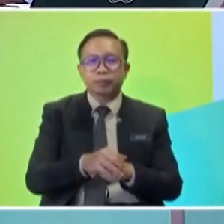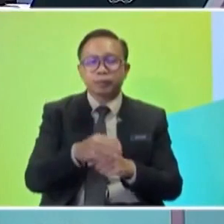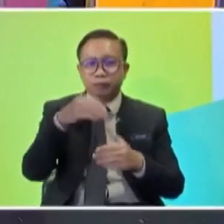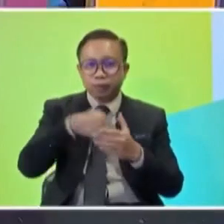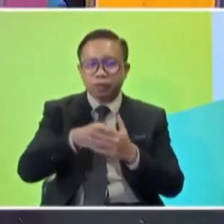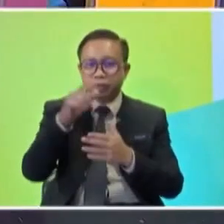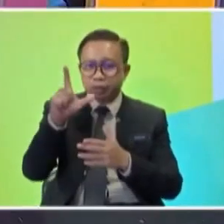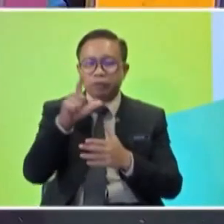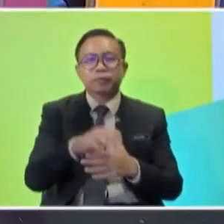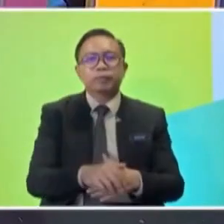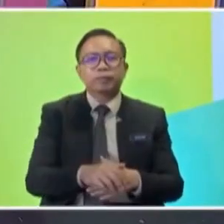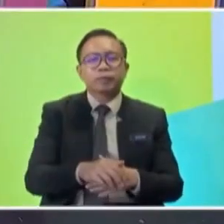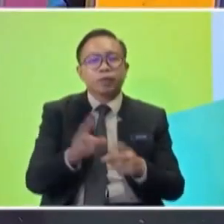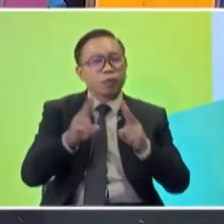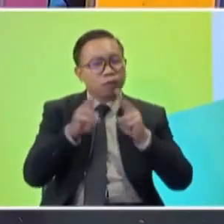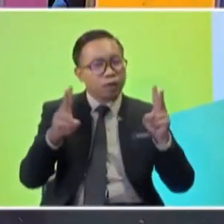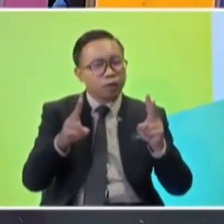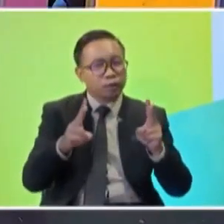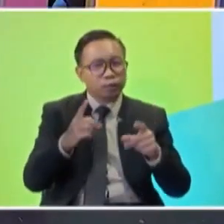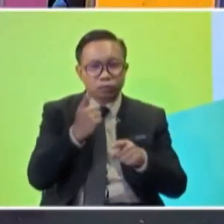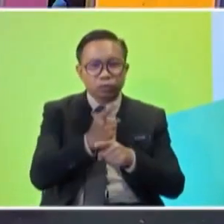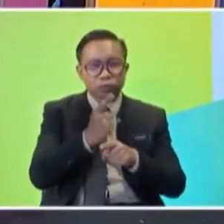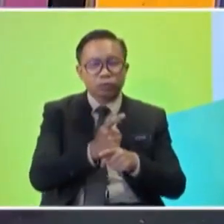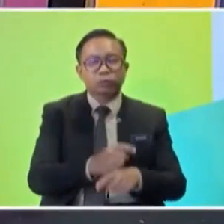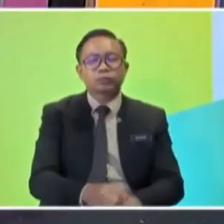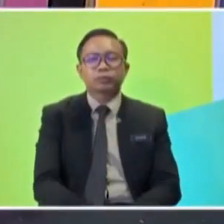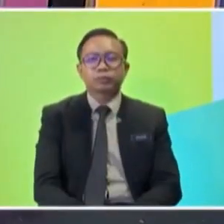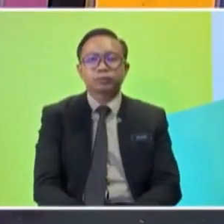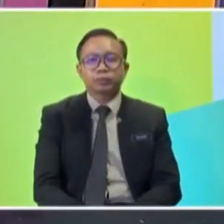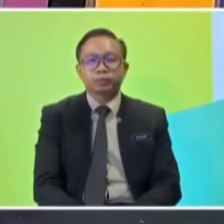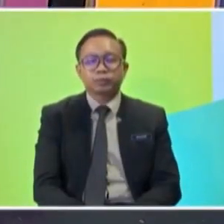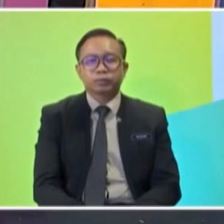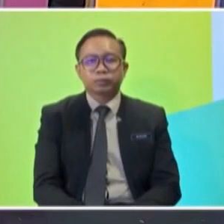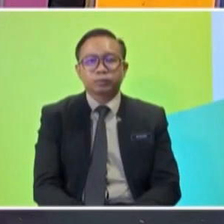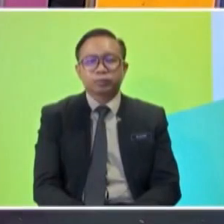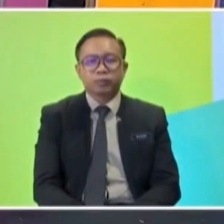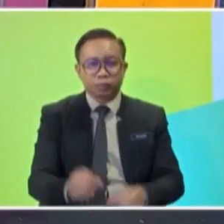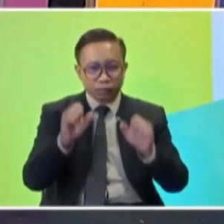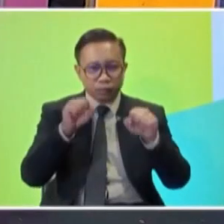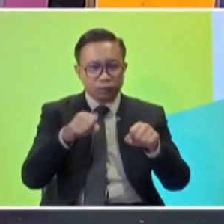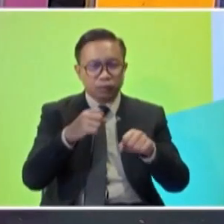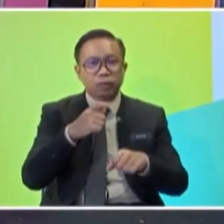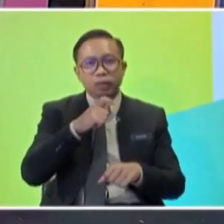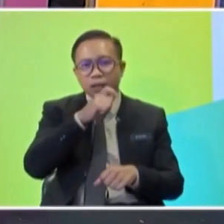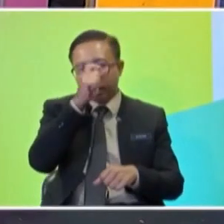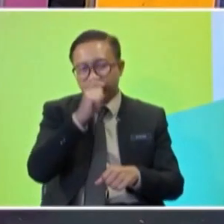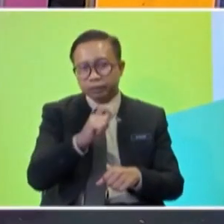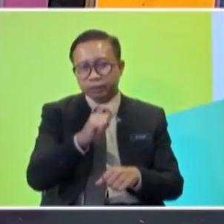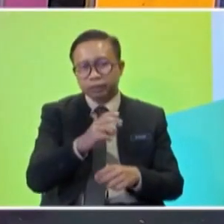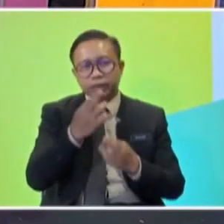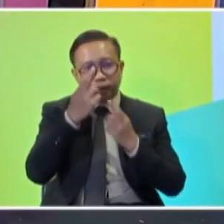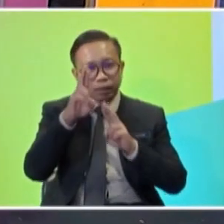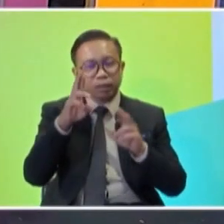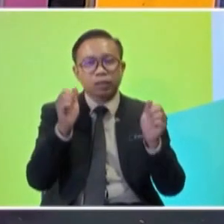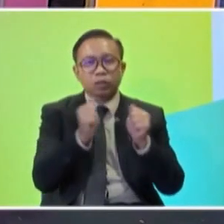liter. I see. You must be very careful in this. Be very careful, friends. Yes. All right. So, can we ask if everyone is ready